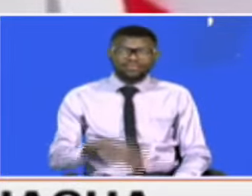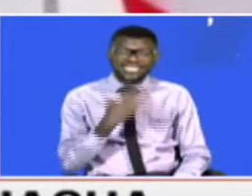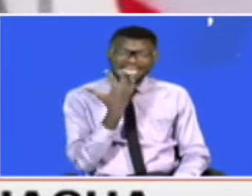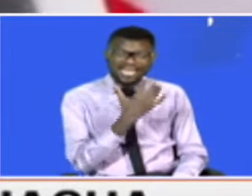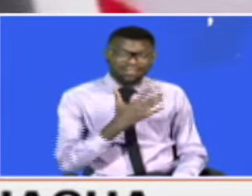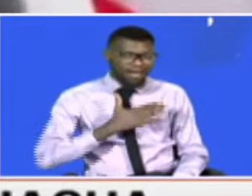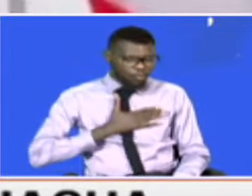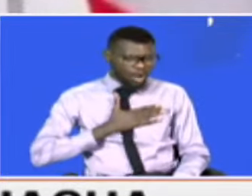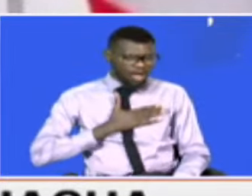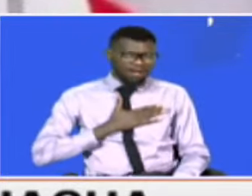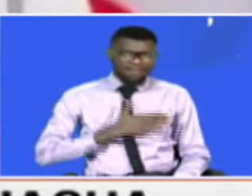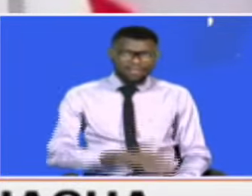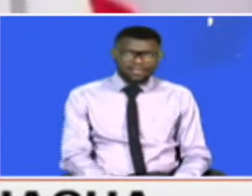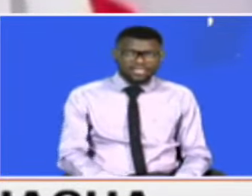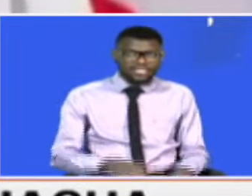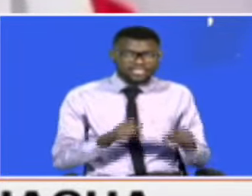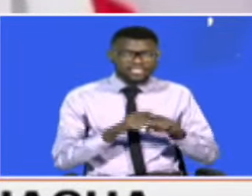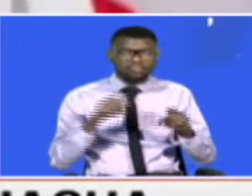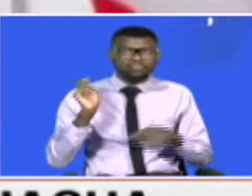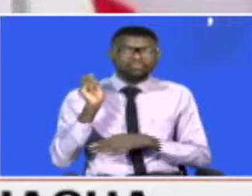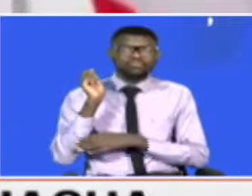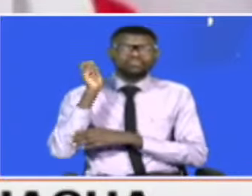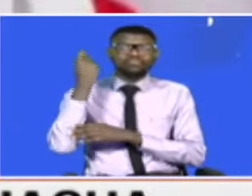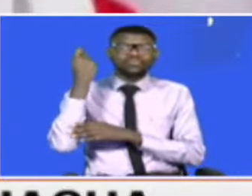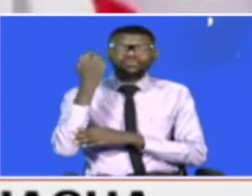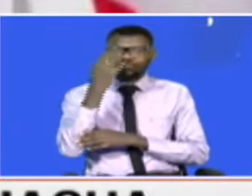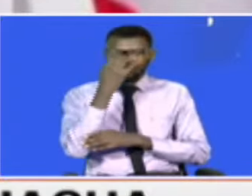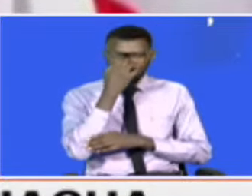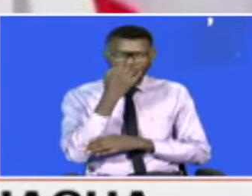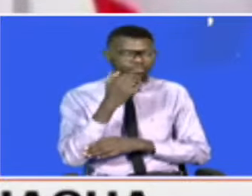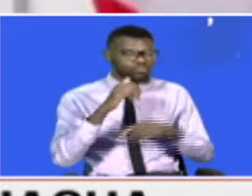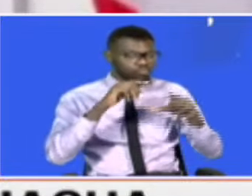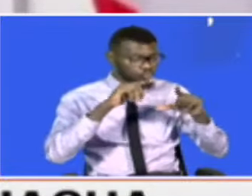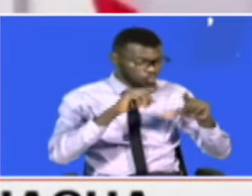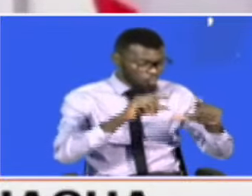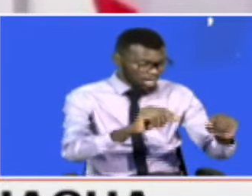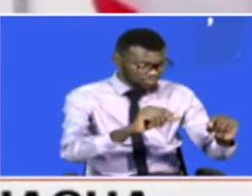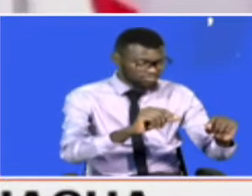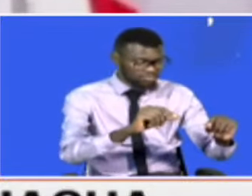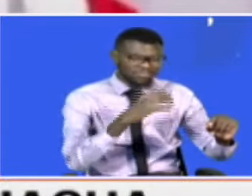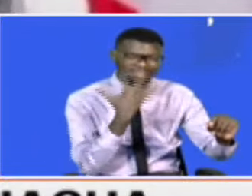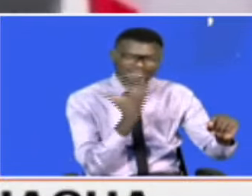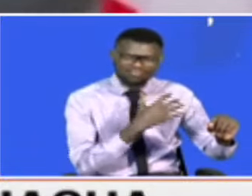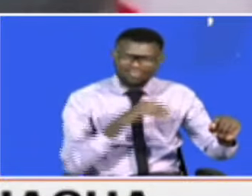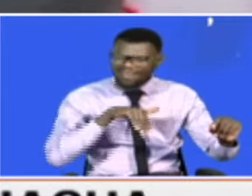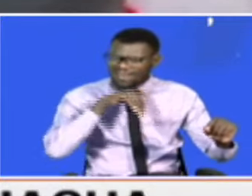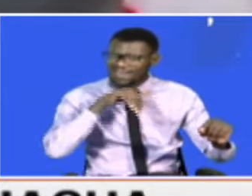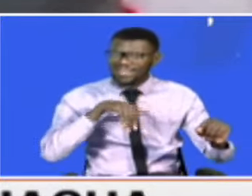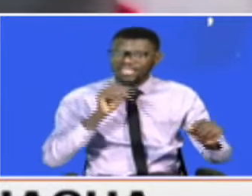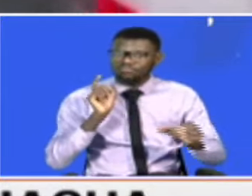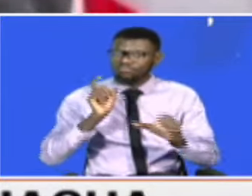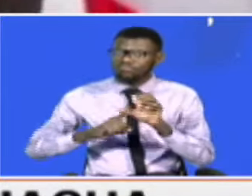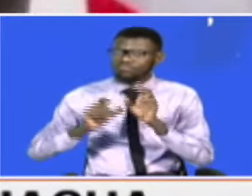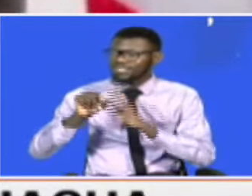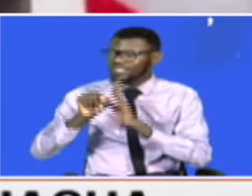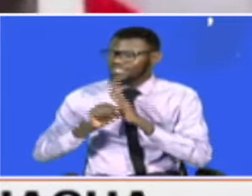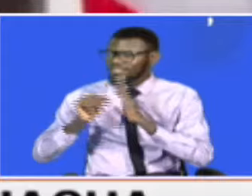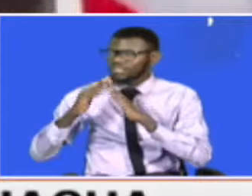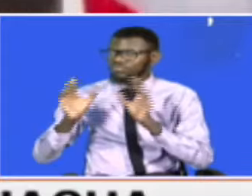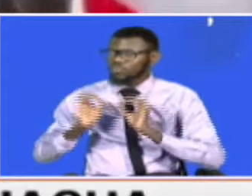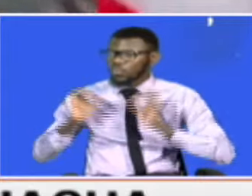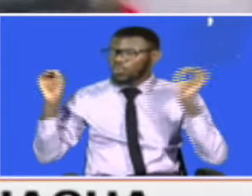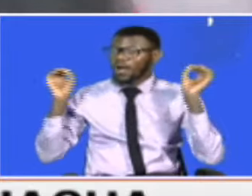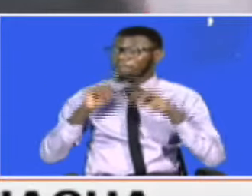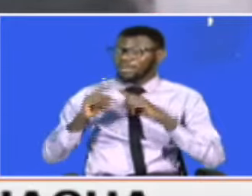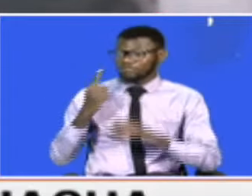hapo, juzi akamwambia Raila hata ingia State House, weka mitego. Hiyo mitego imefika wapi? Ni amenyiliona